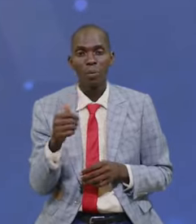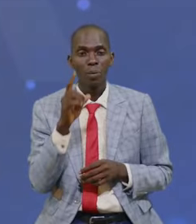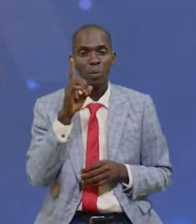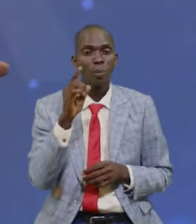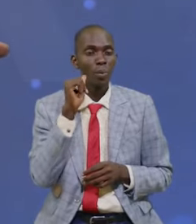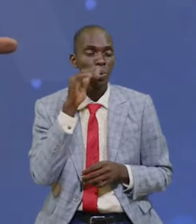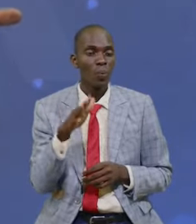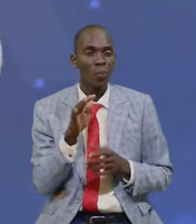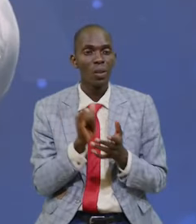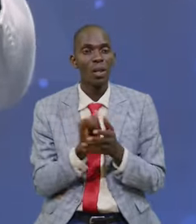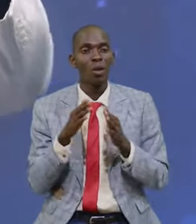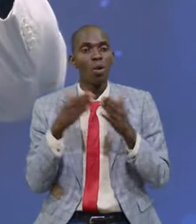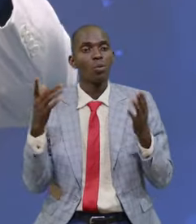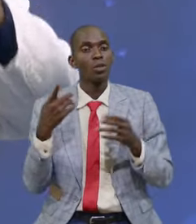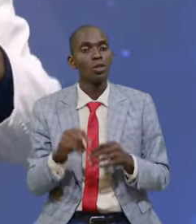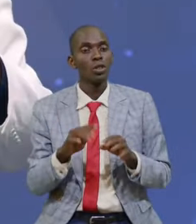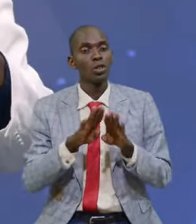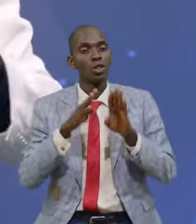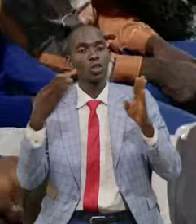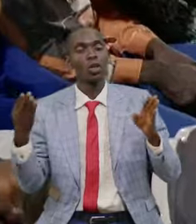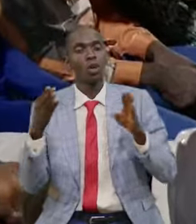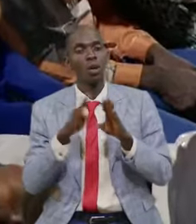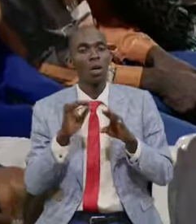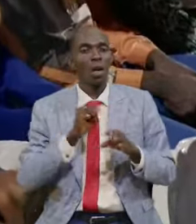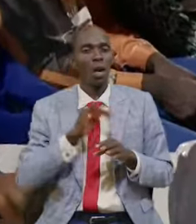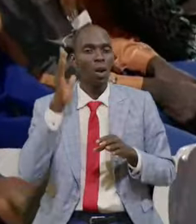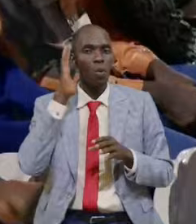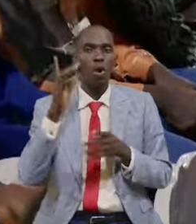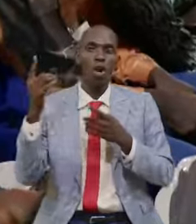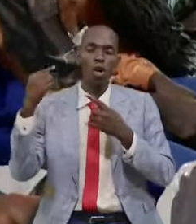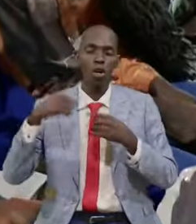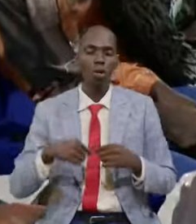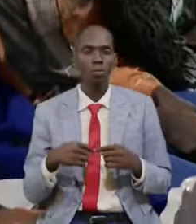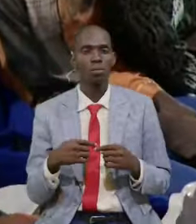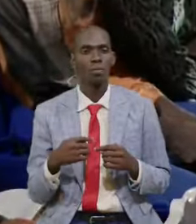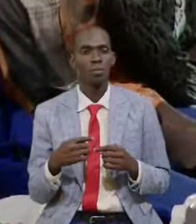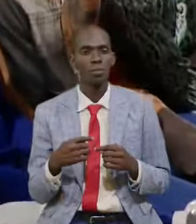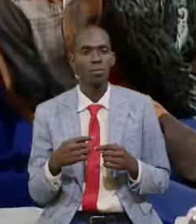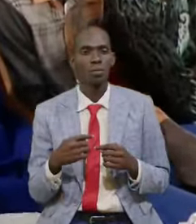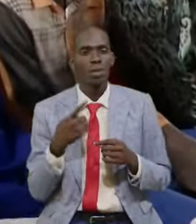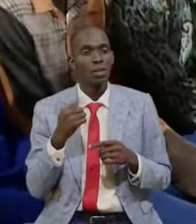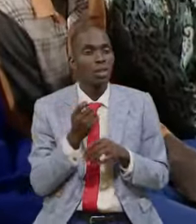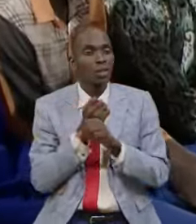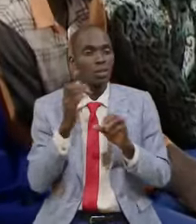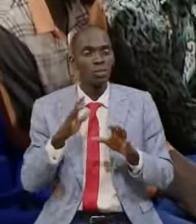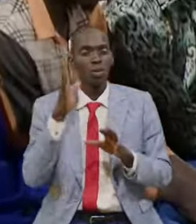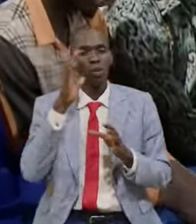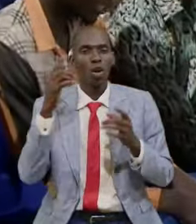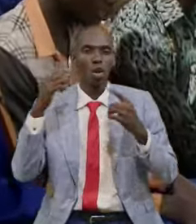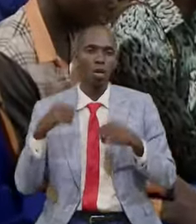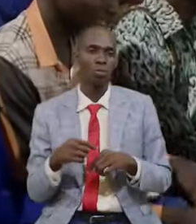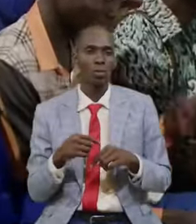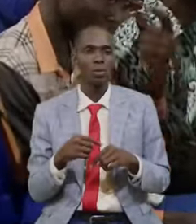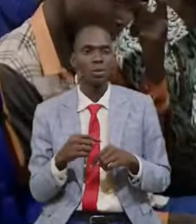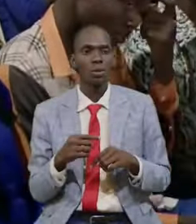the door, I will come in. The Savior will come in. The Healer will come in.